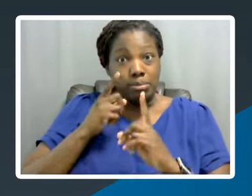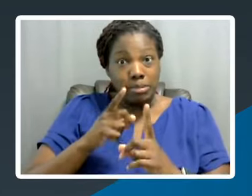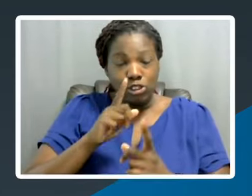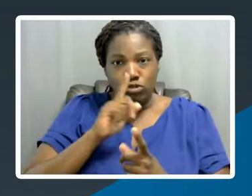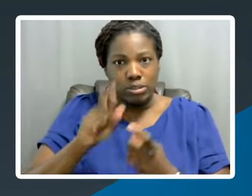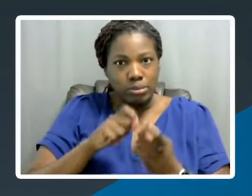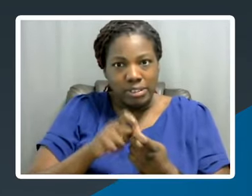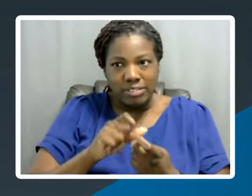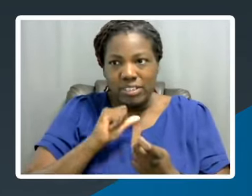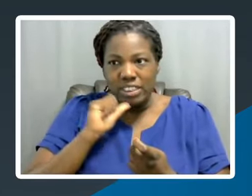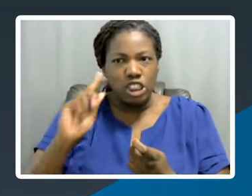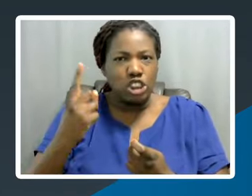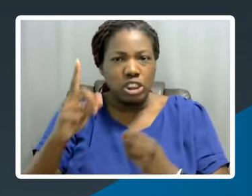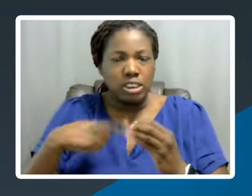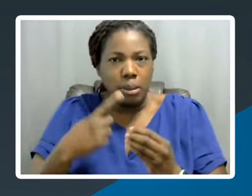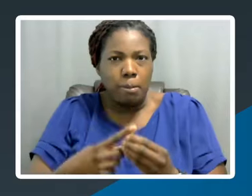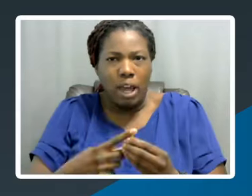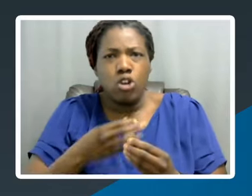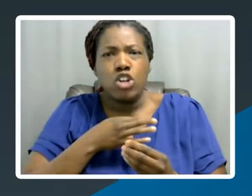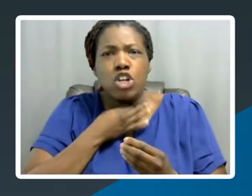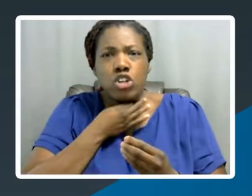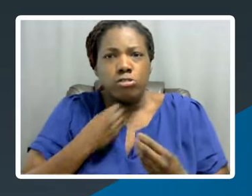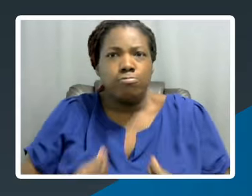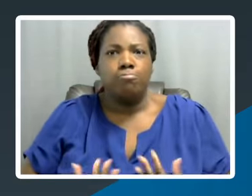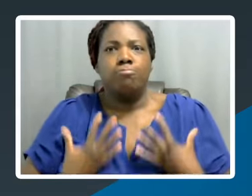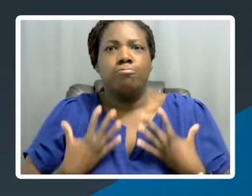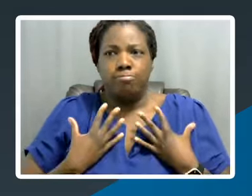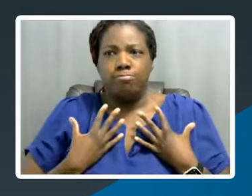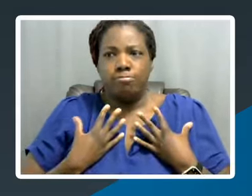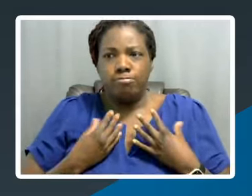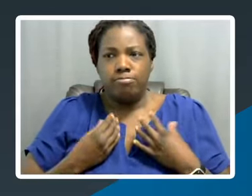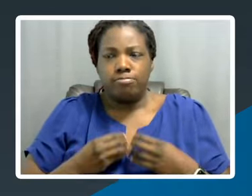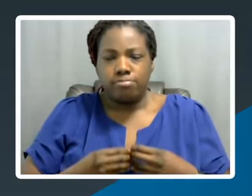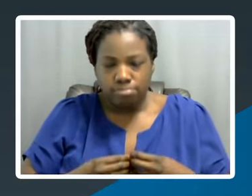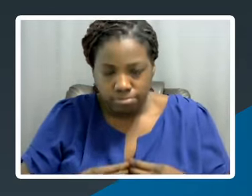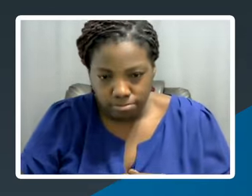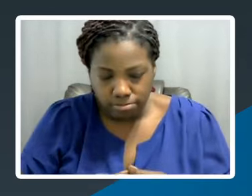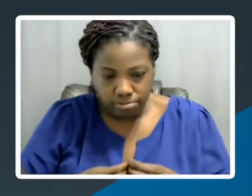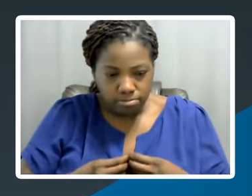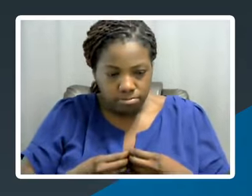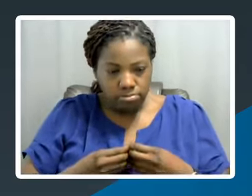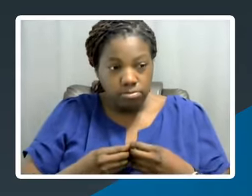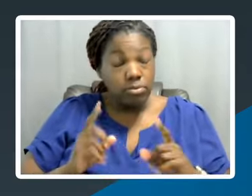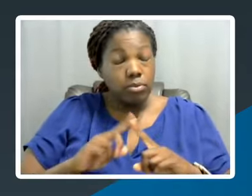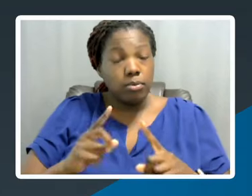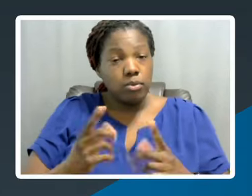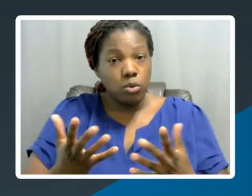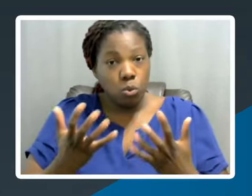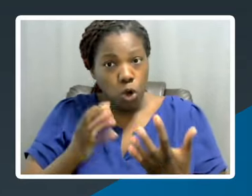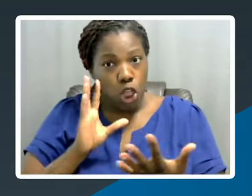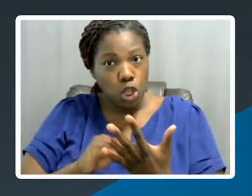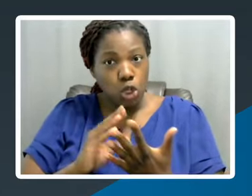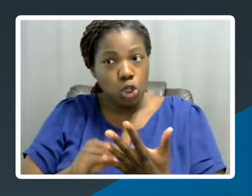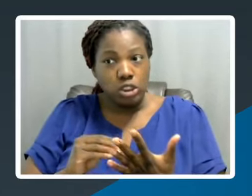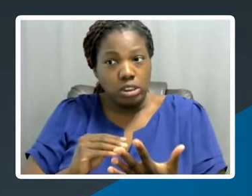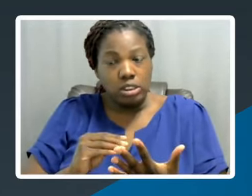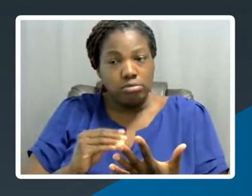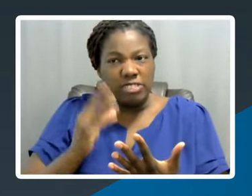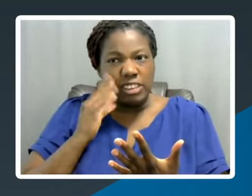about sparking curiosity and then letting it kind of sit in awe and wonder, but we want that learning experience to be something that is